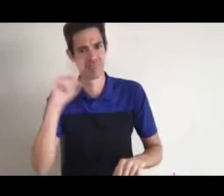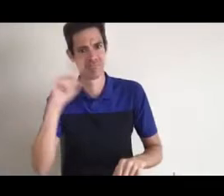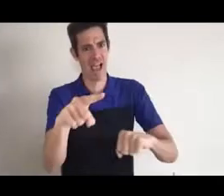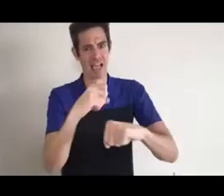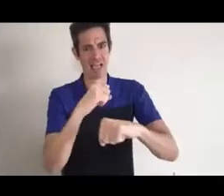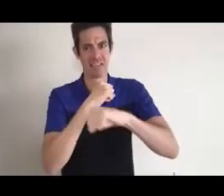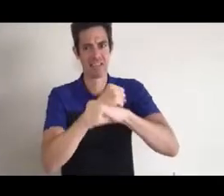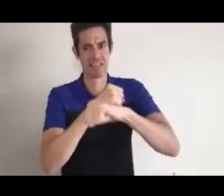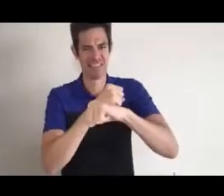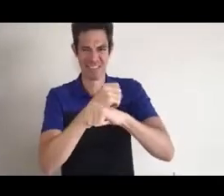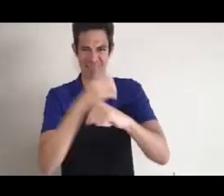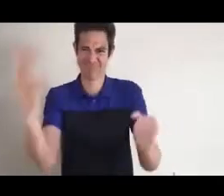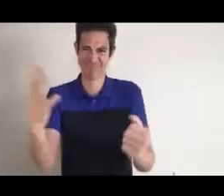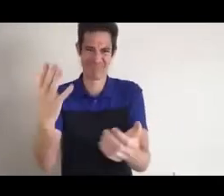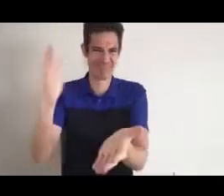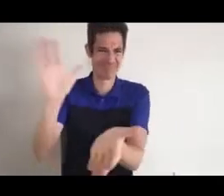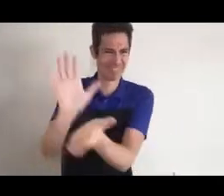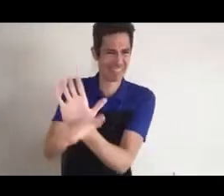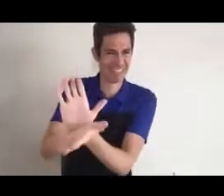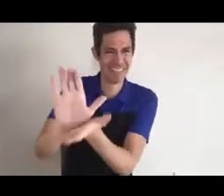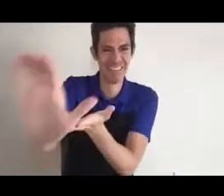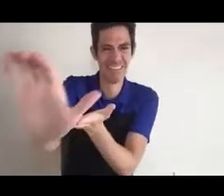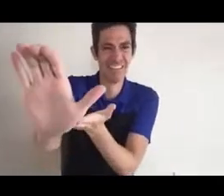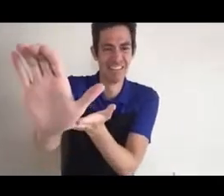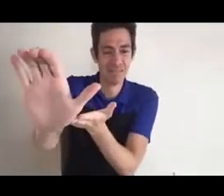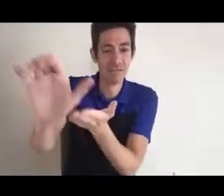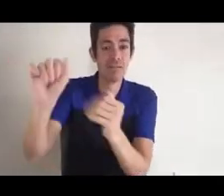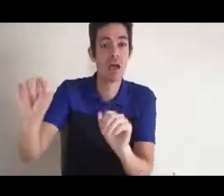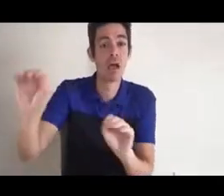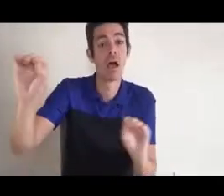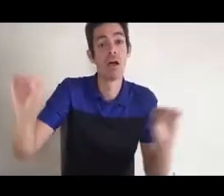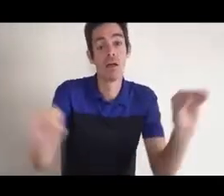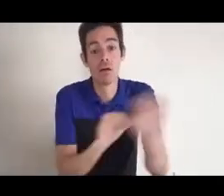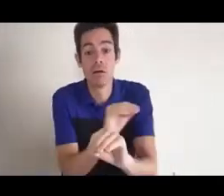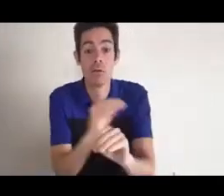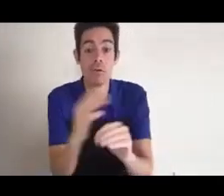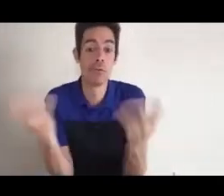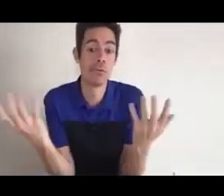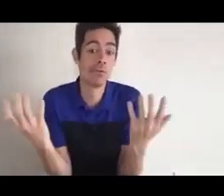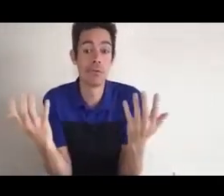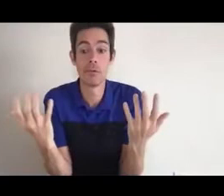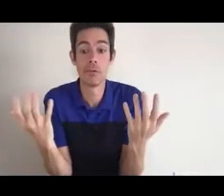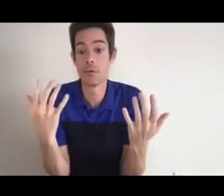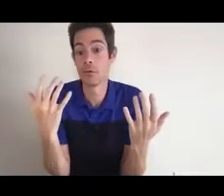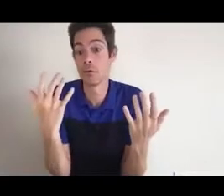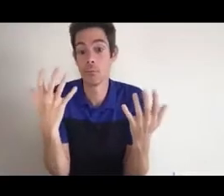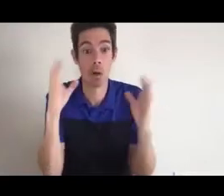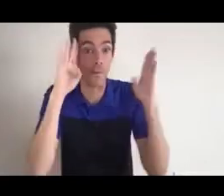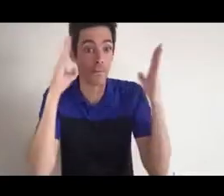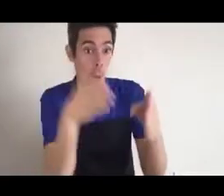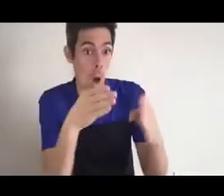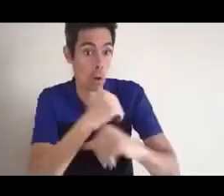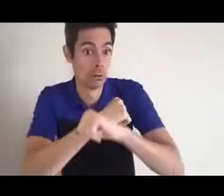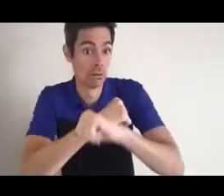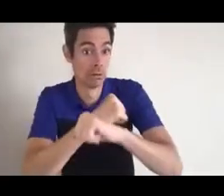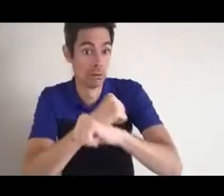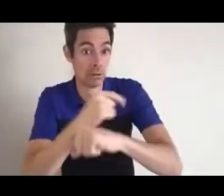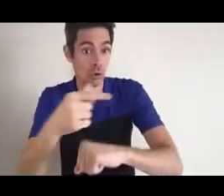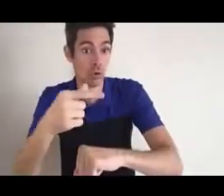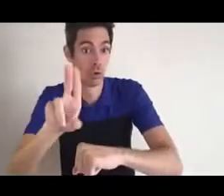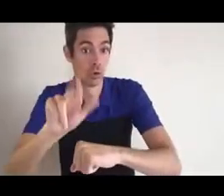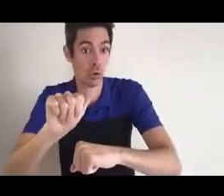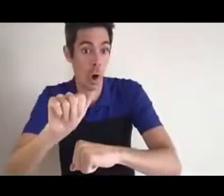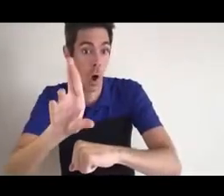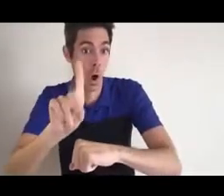states, yesterday, President commanded security guards to sweep.